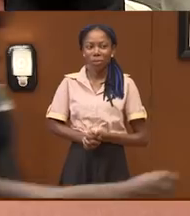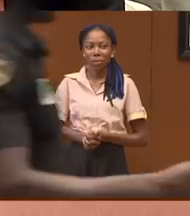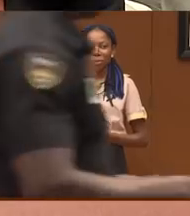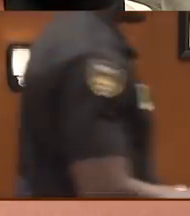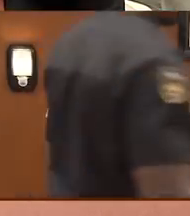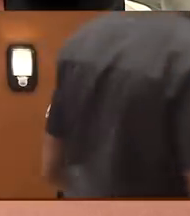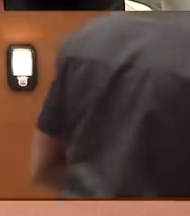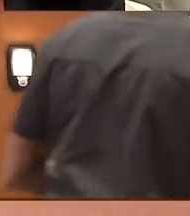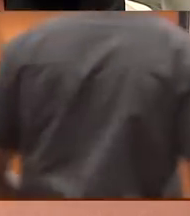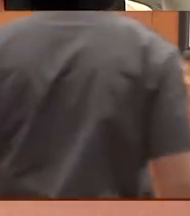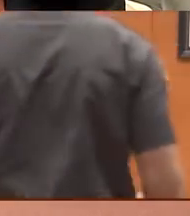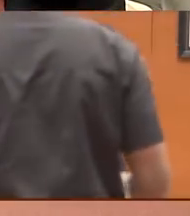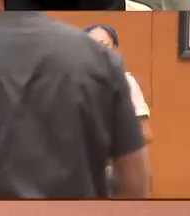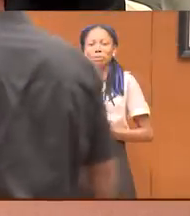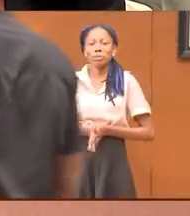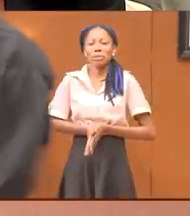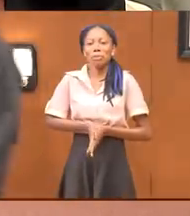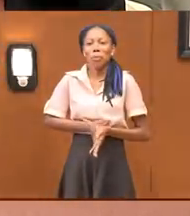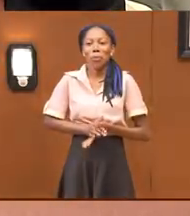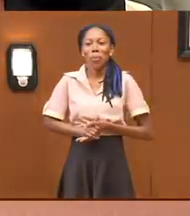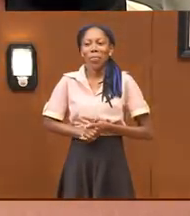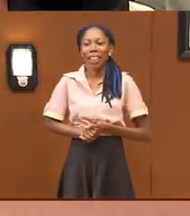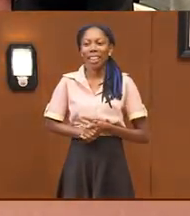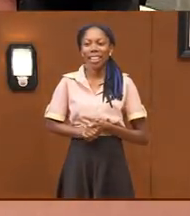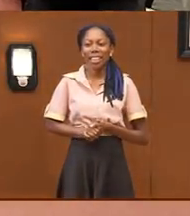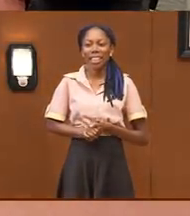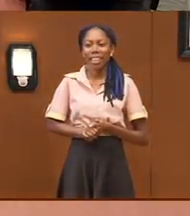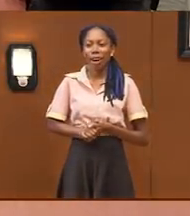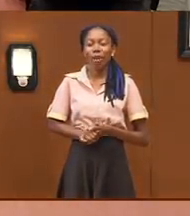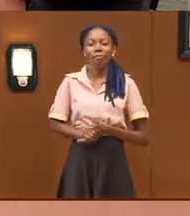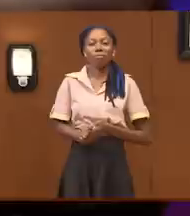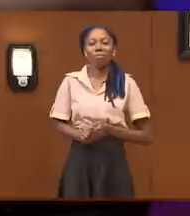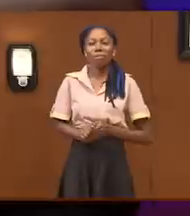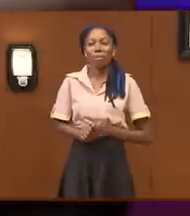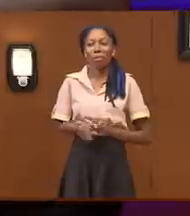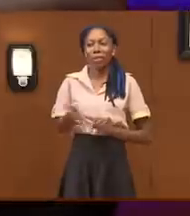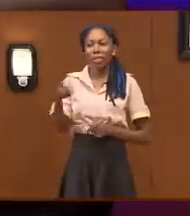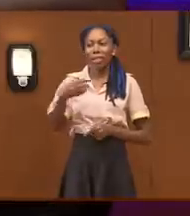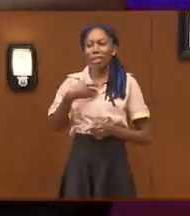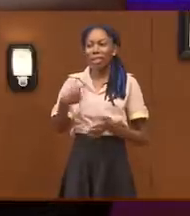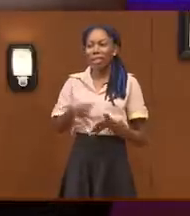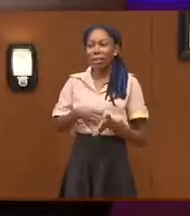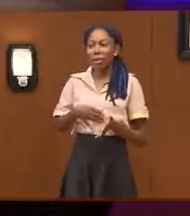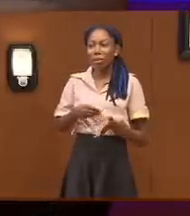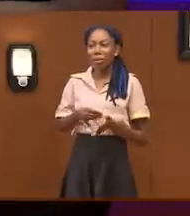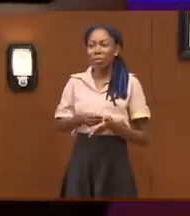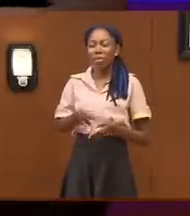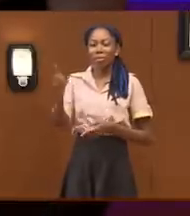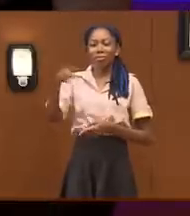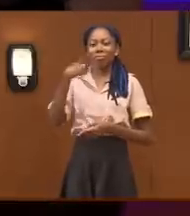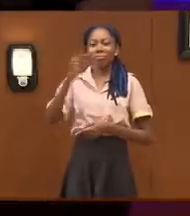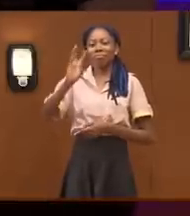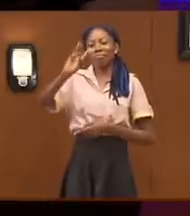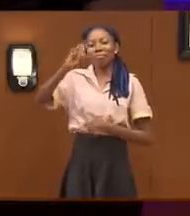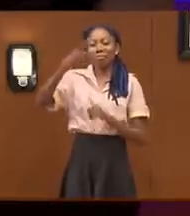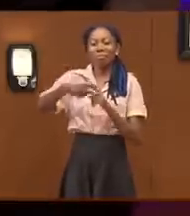Show it to him first, whether he's in. He already has a copy, my lord. He should serve me 6 months